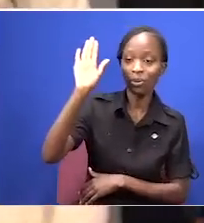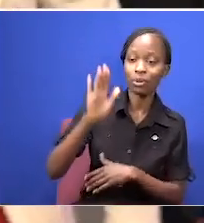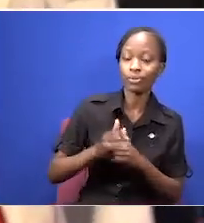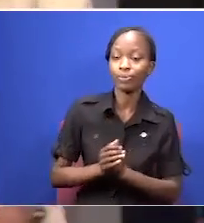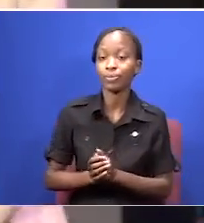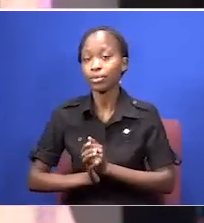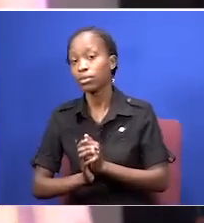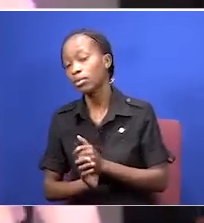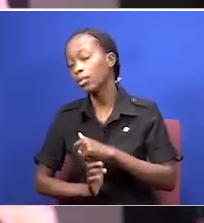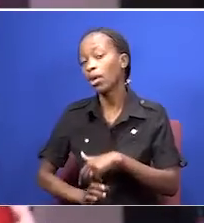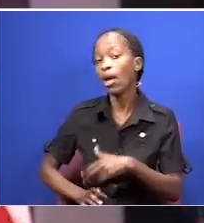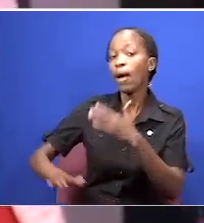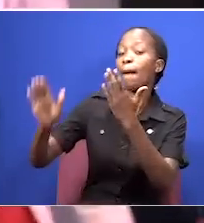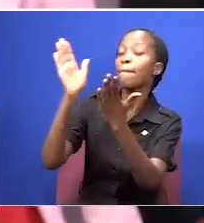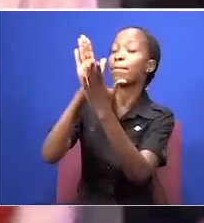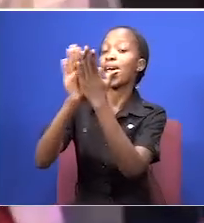oh